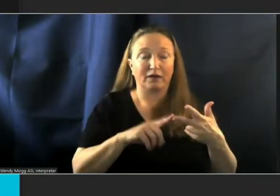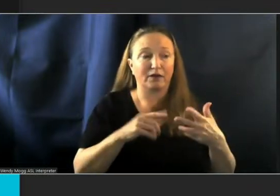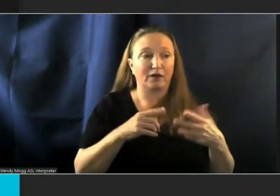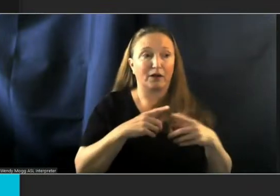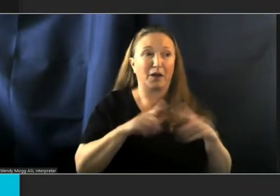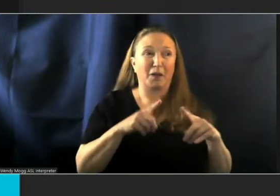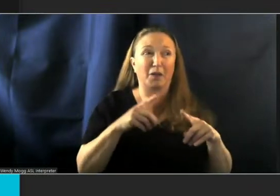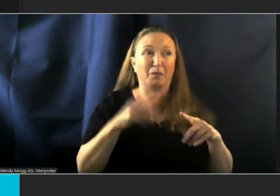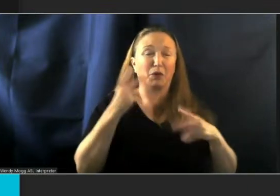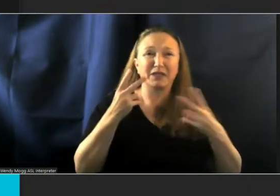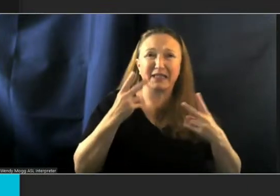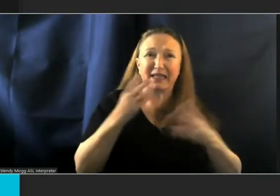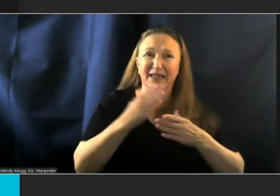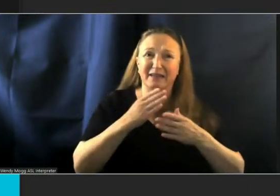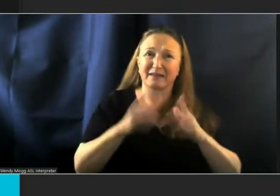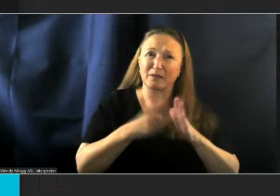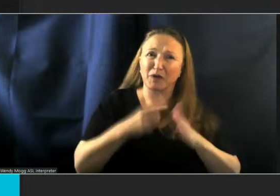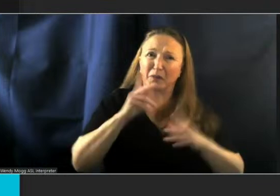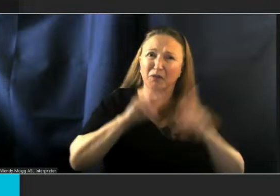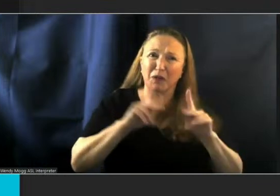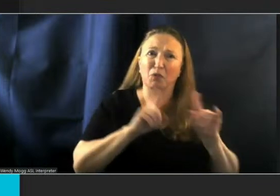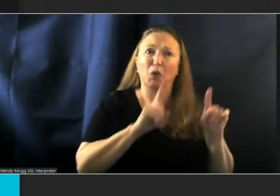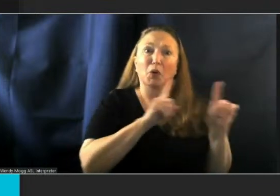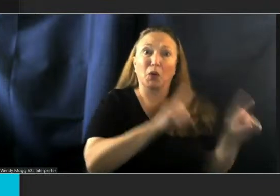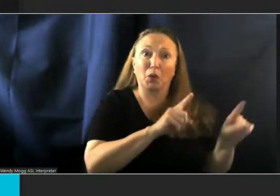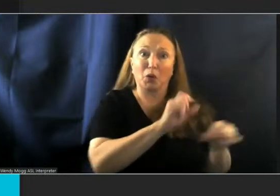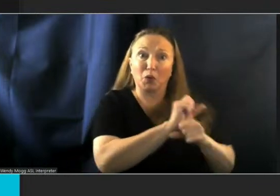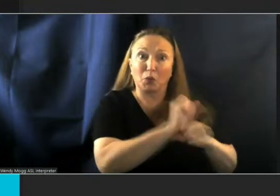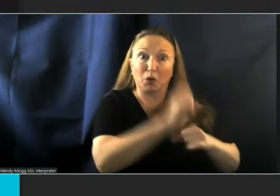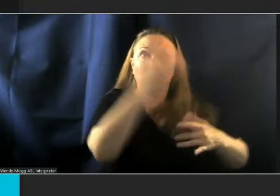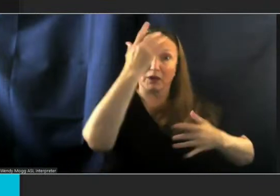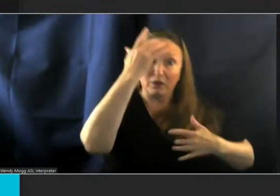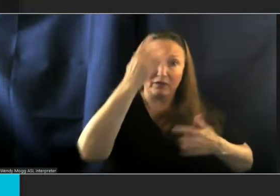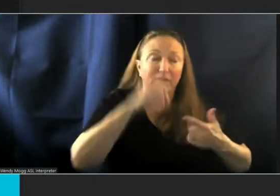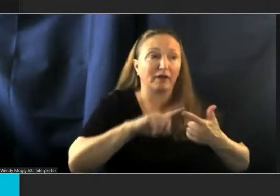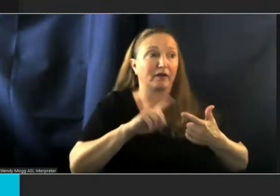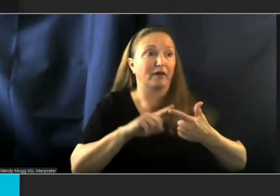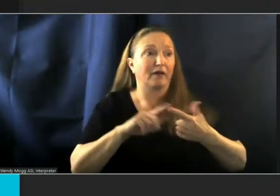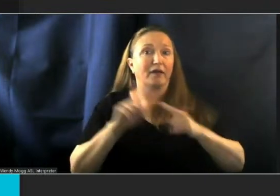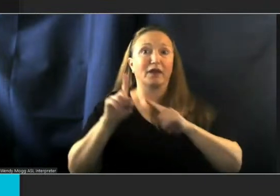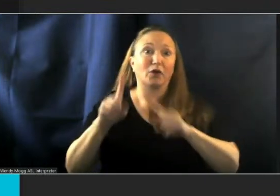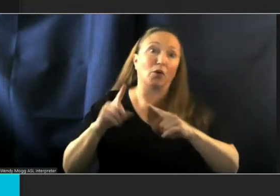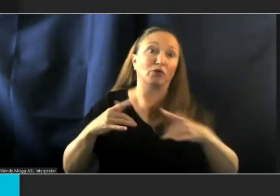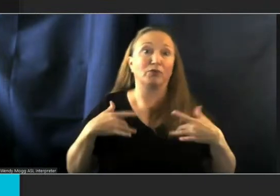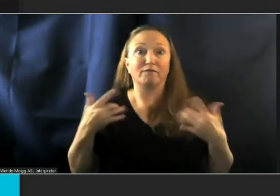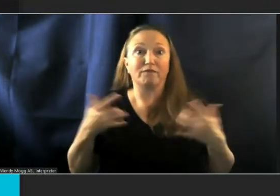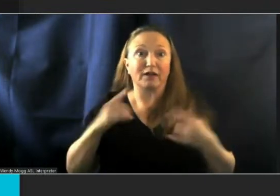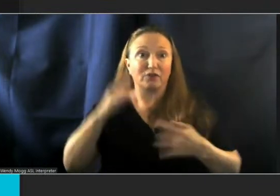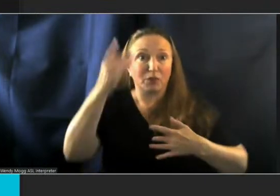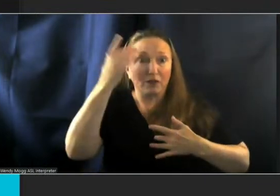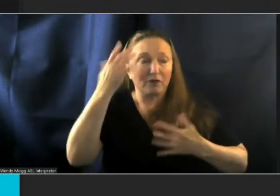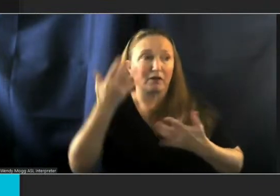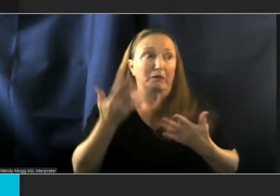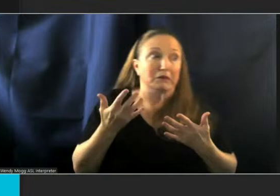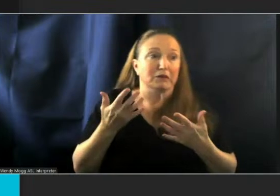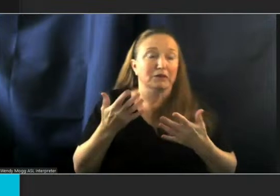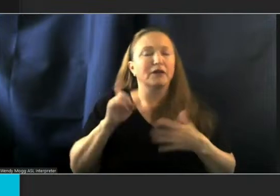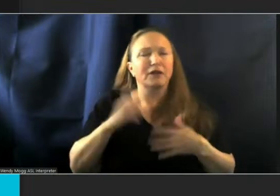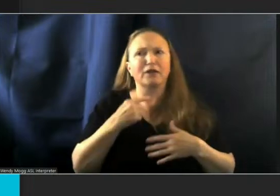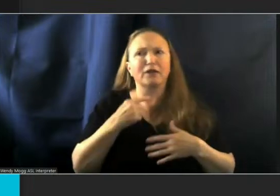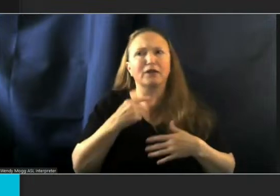going to gatherings when they're sick, symptomatic. So I think, telling people stay home when you're sick,